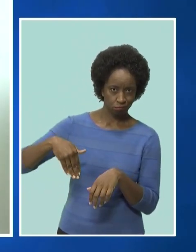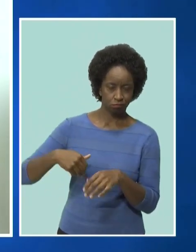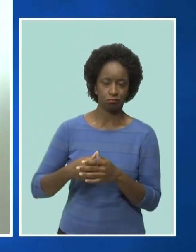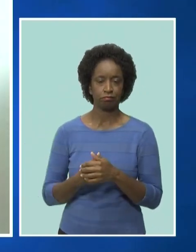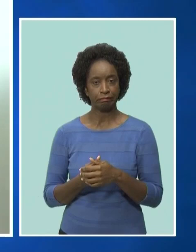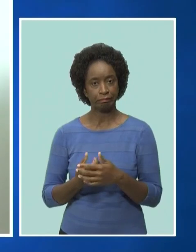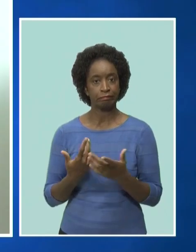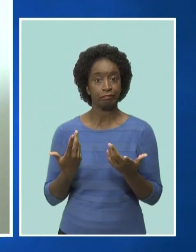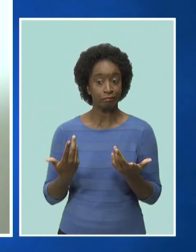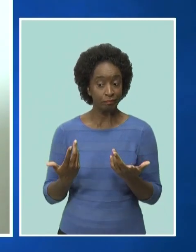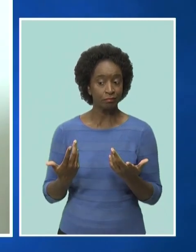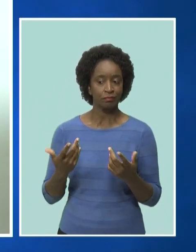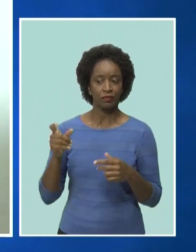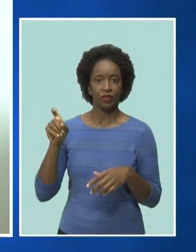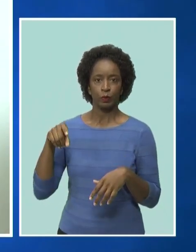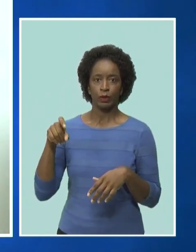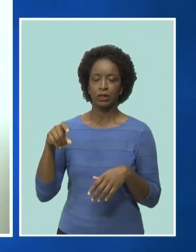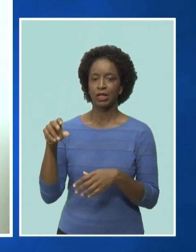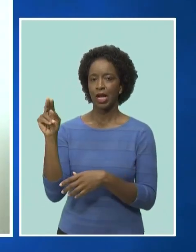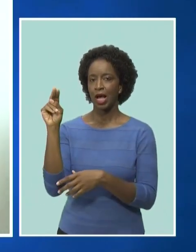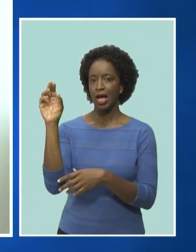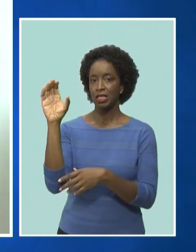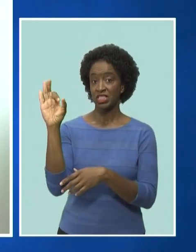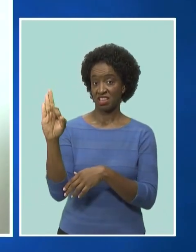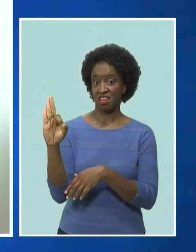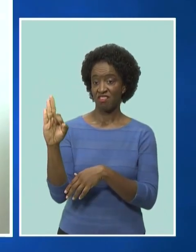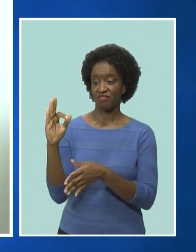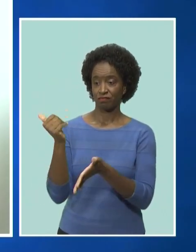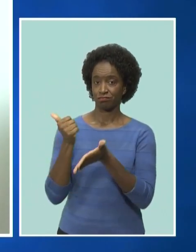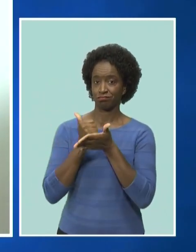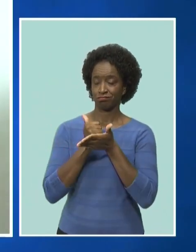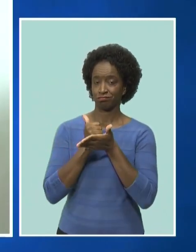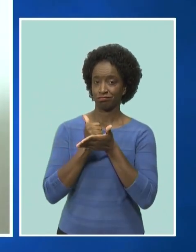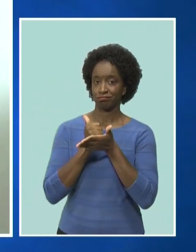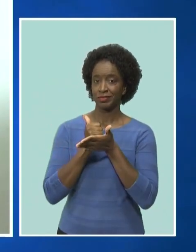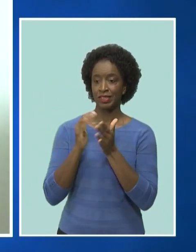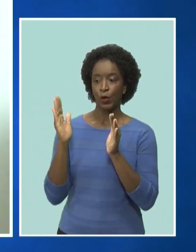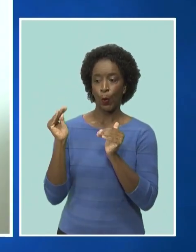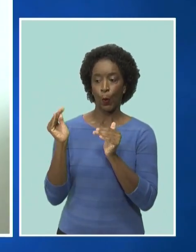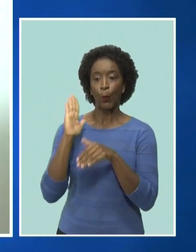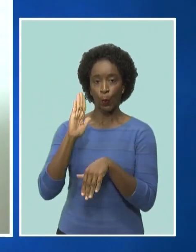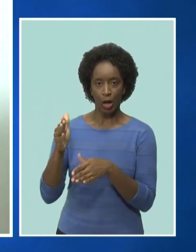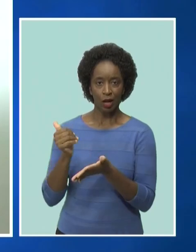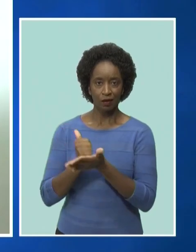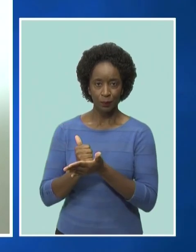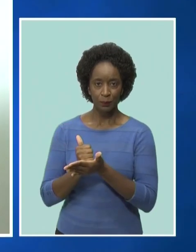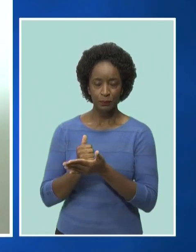depending on the NCF to help us out, and hopefully they will.